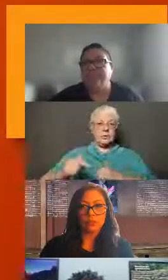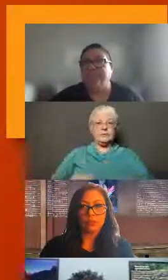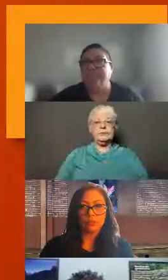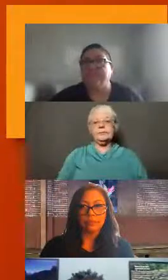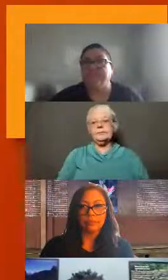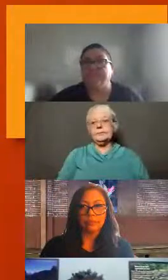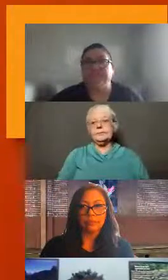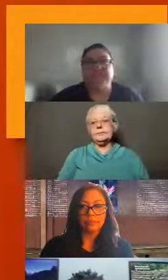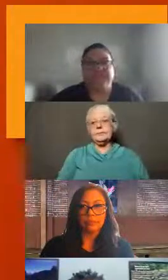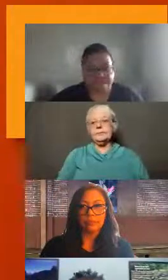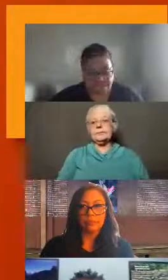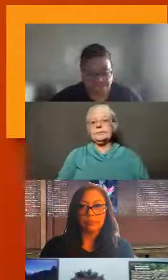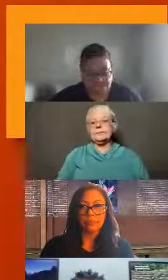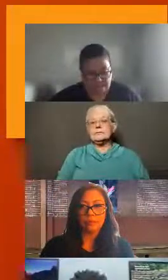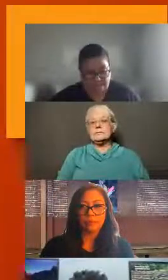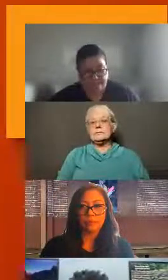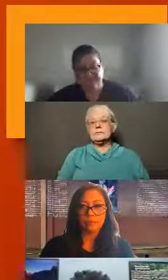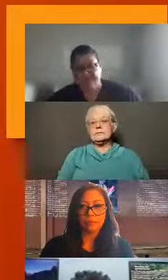Tony? Tony Bryant.